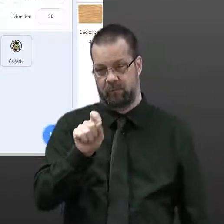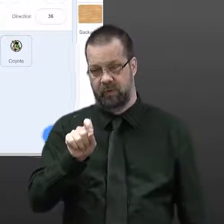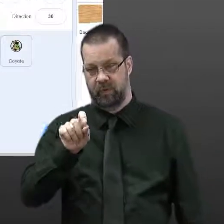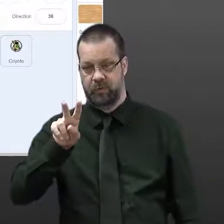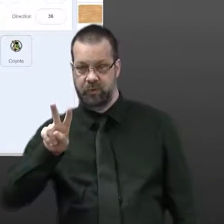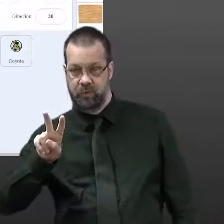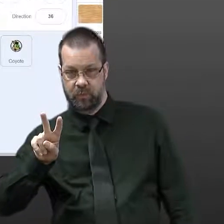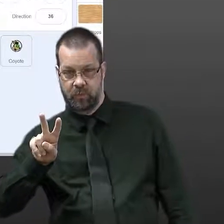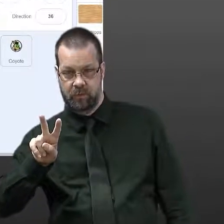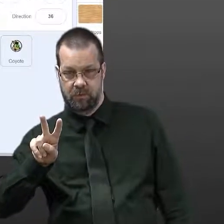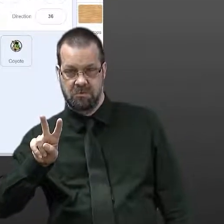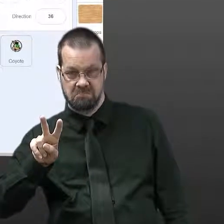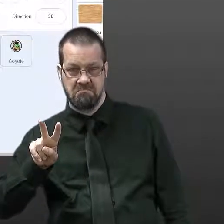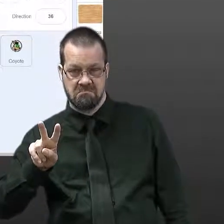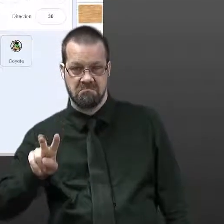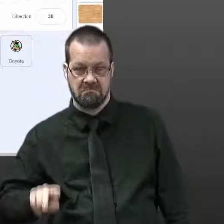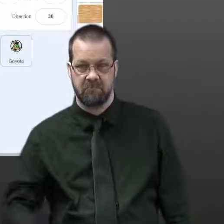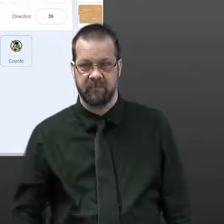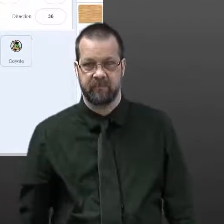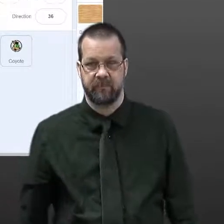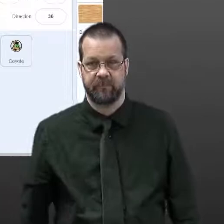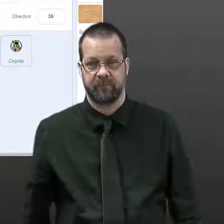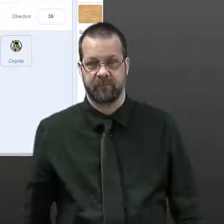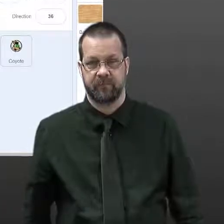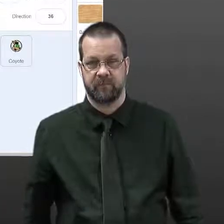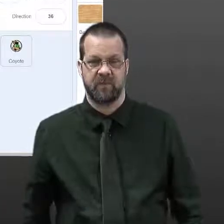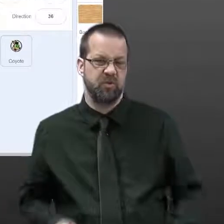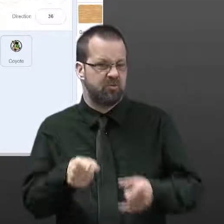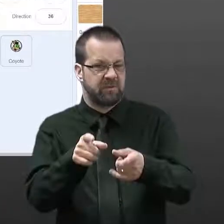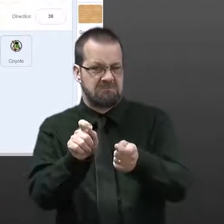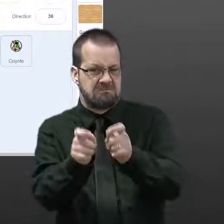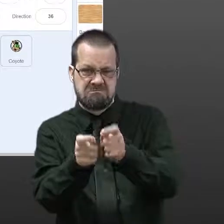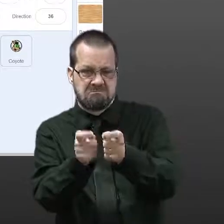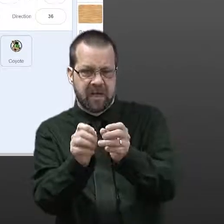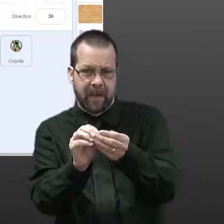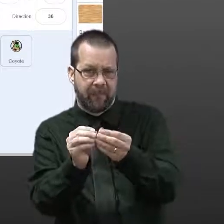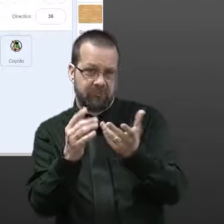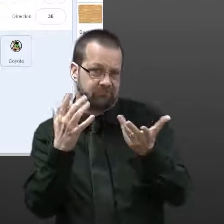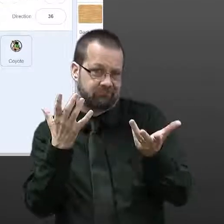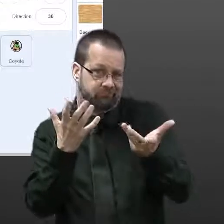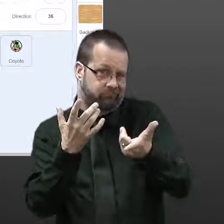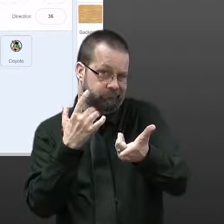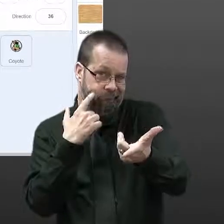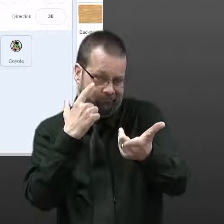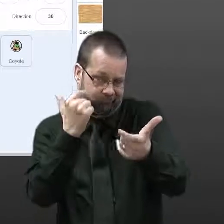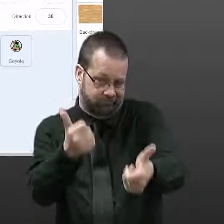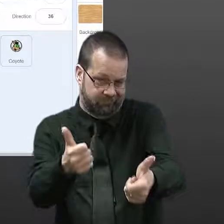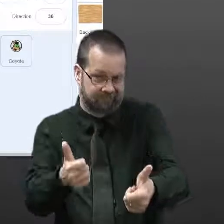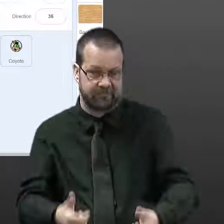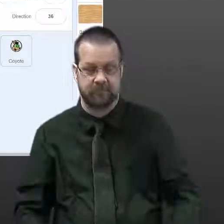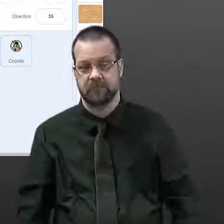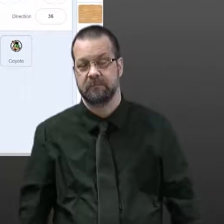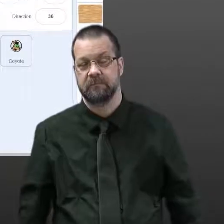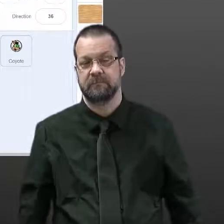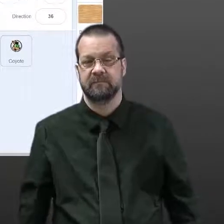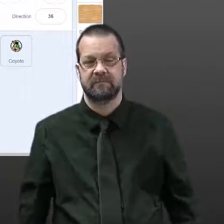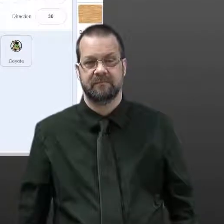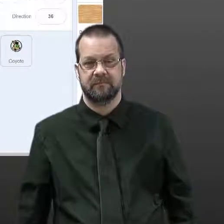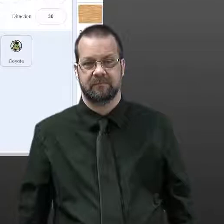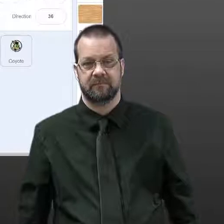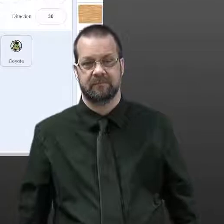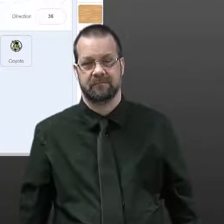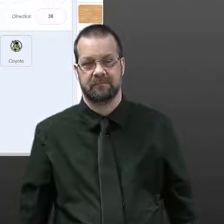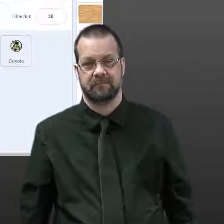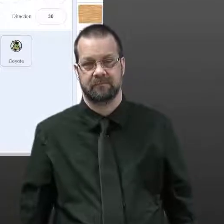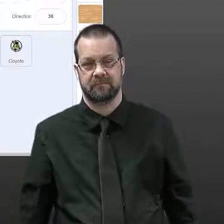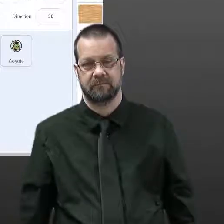0.2 is probably a good amount of time for this one. You can play with this number and see what it does to the sound. And the next thing that we're going to